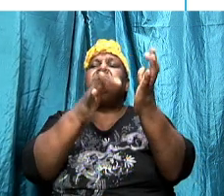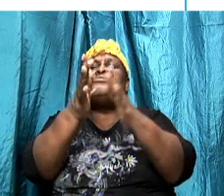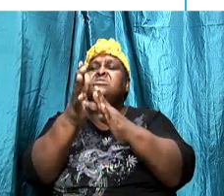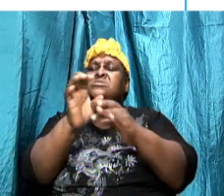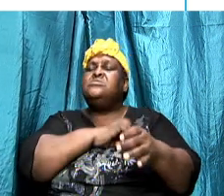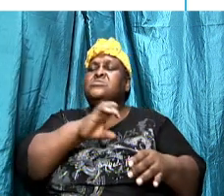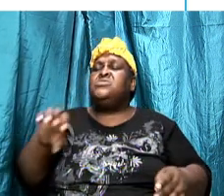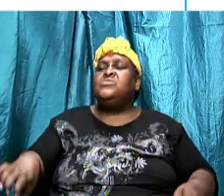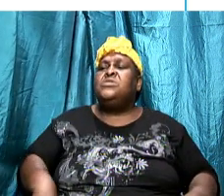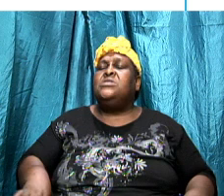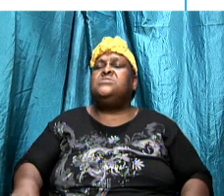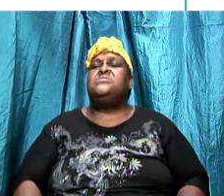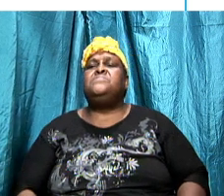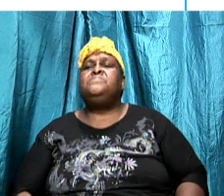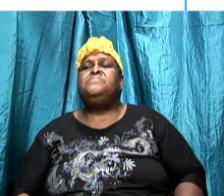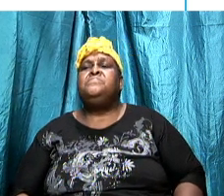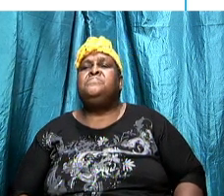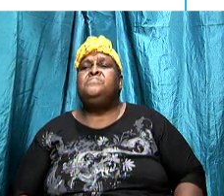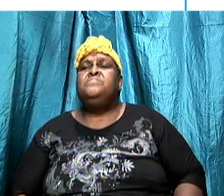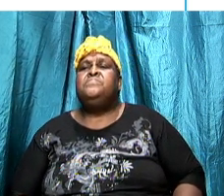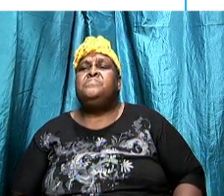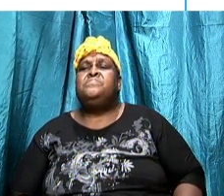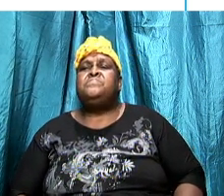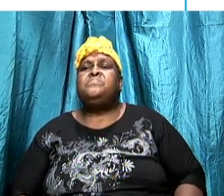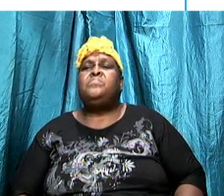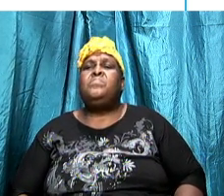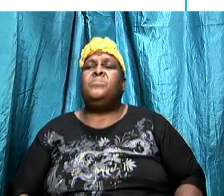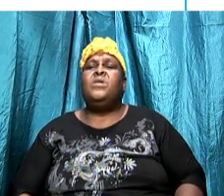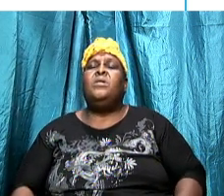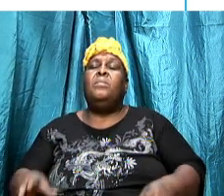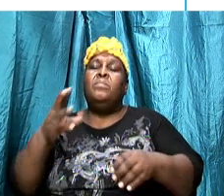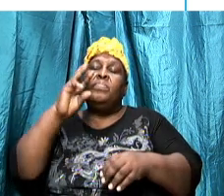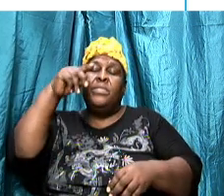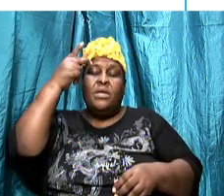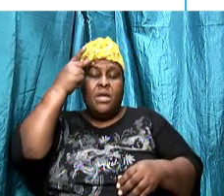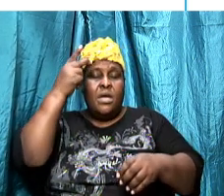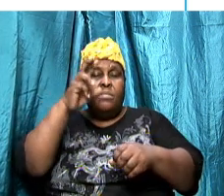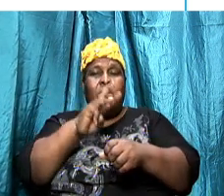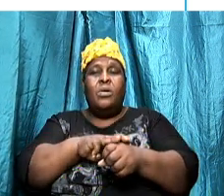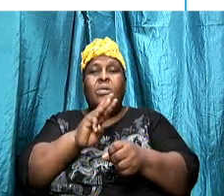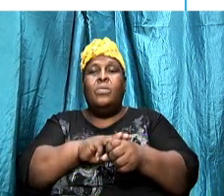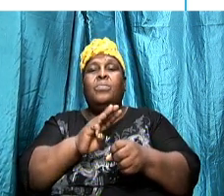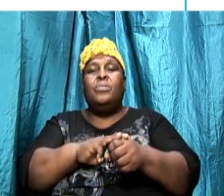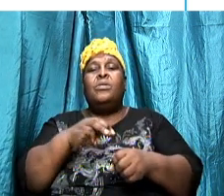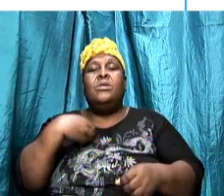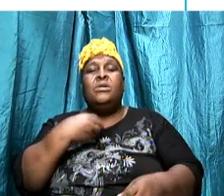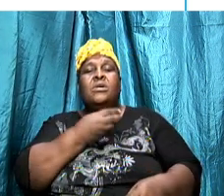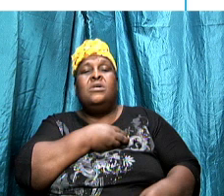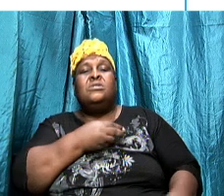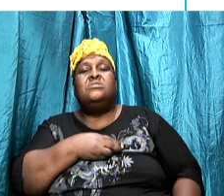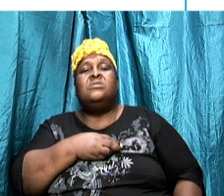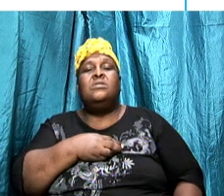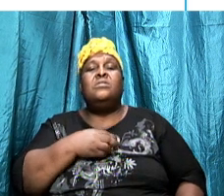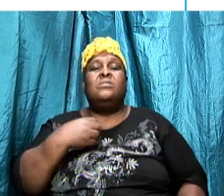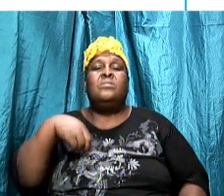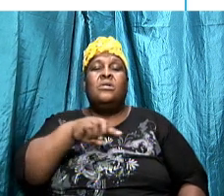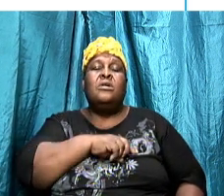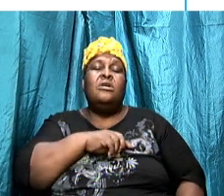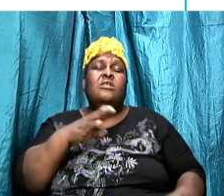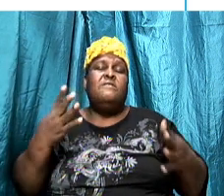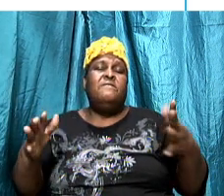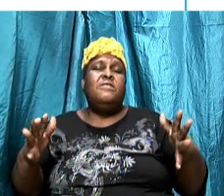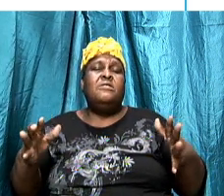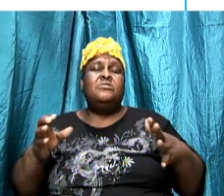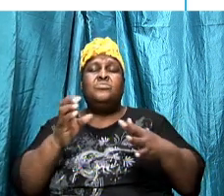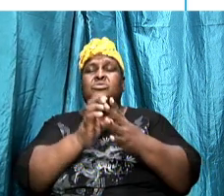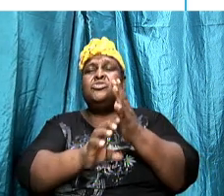Christ. And so he warns us in that regard. Okay, so we are going to be closing with